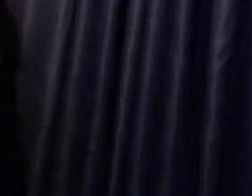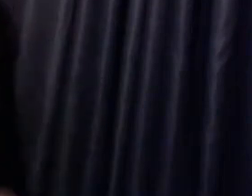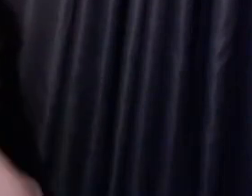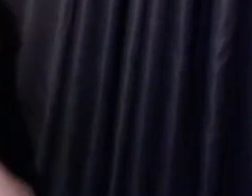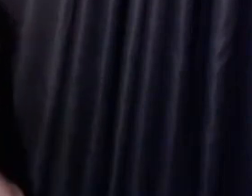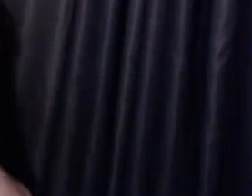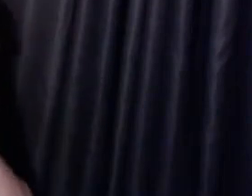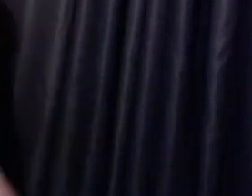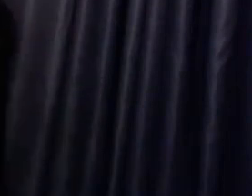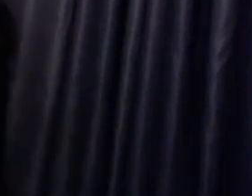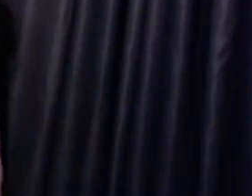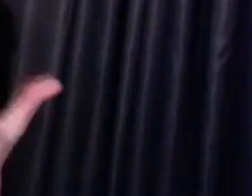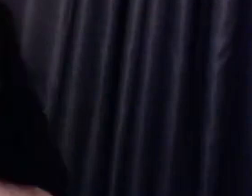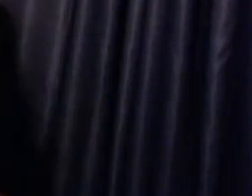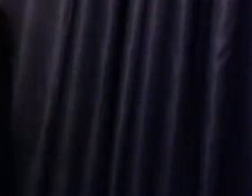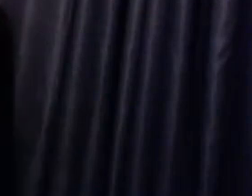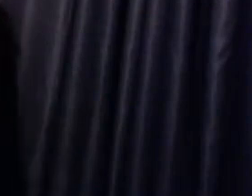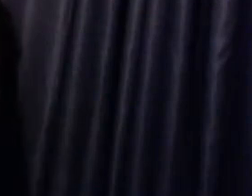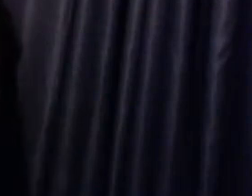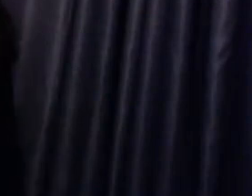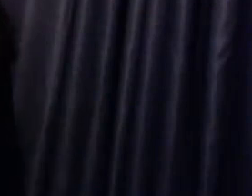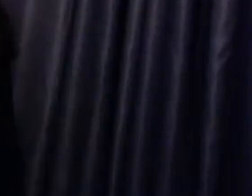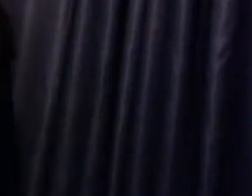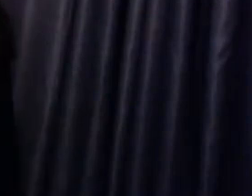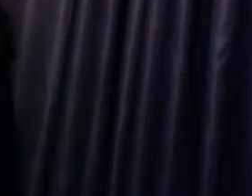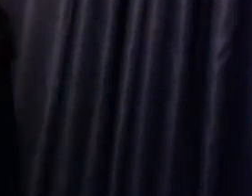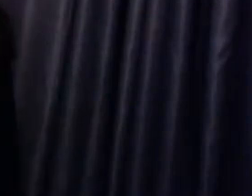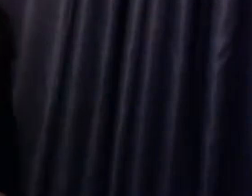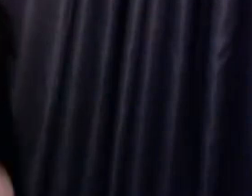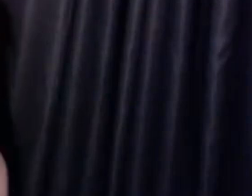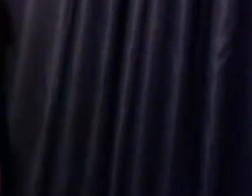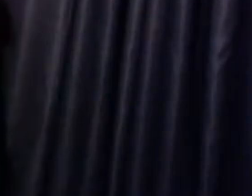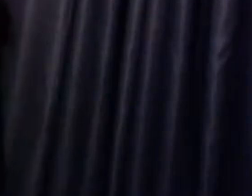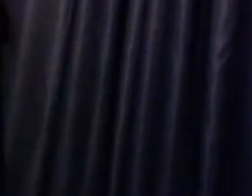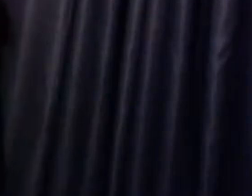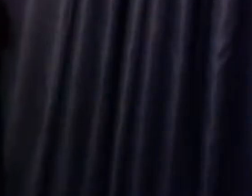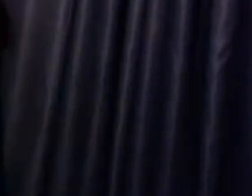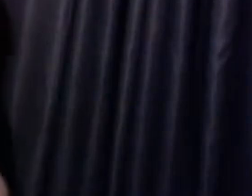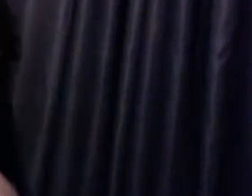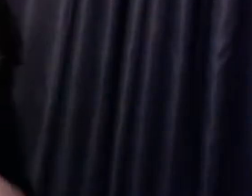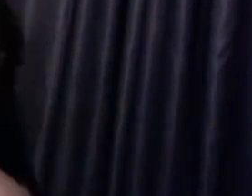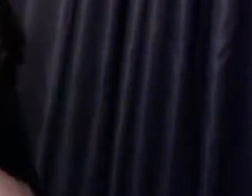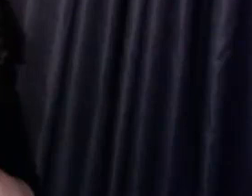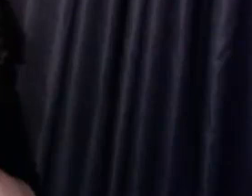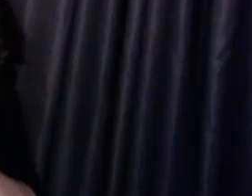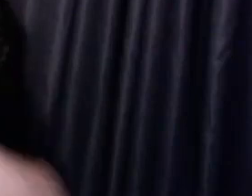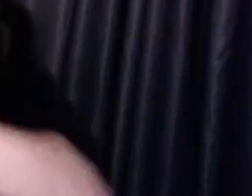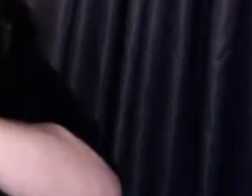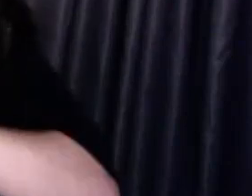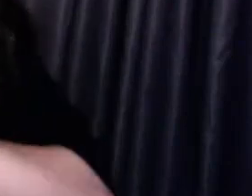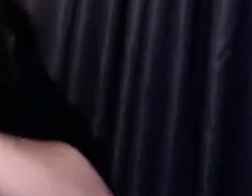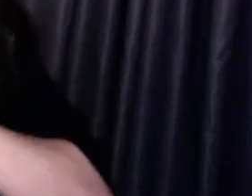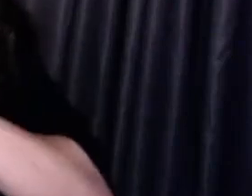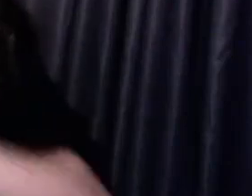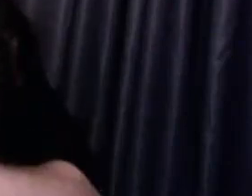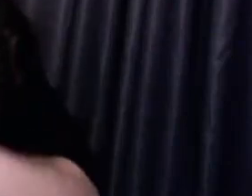to express that. Okay. My pleasure. Oh, we're saving the chat though too, right, for people's questions and yes. follow up.